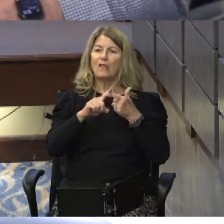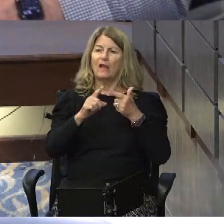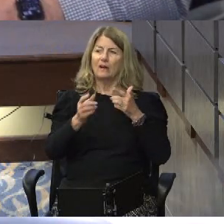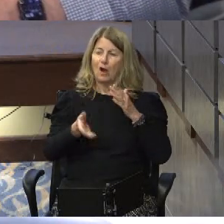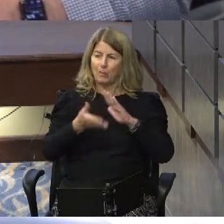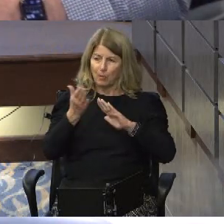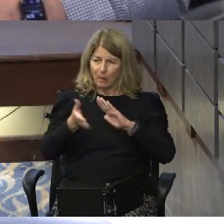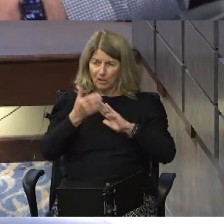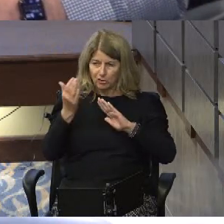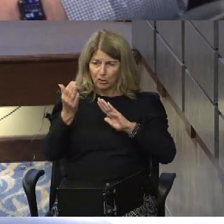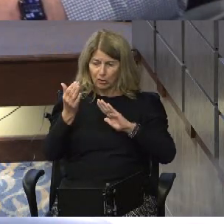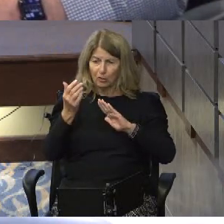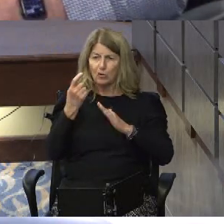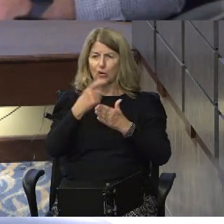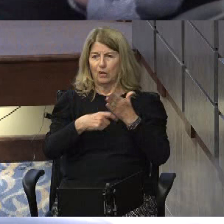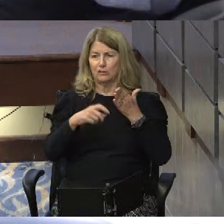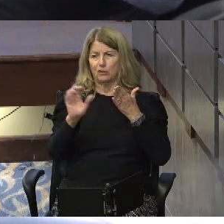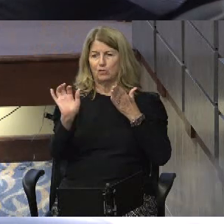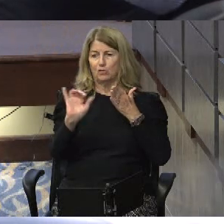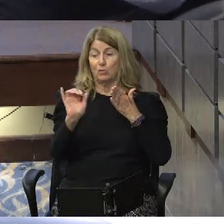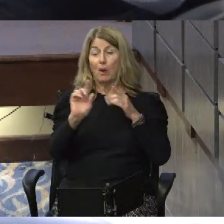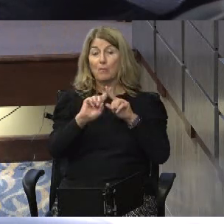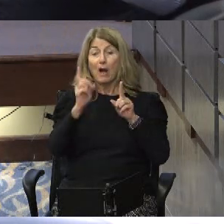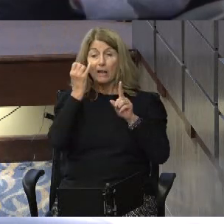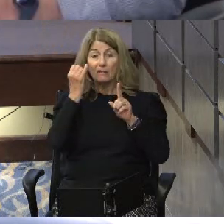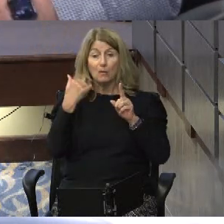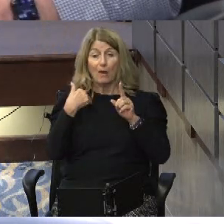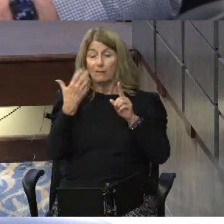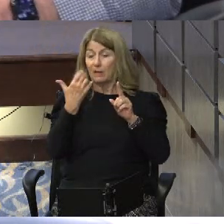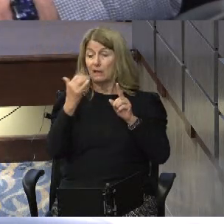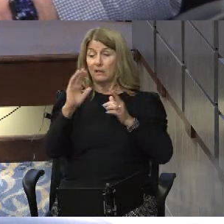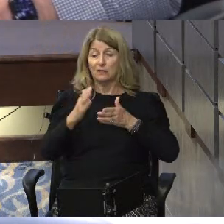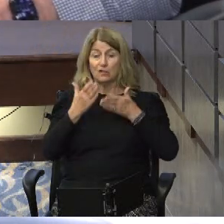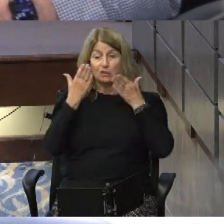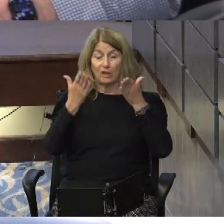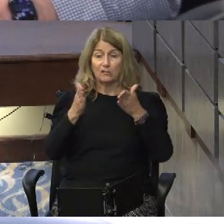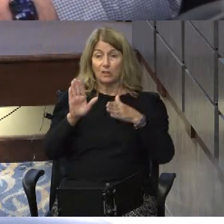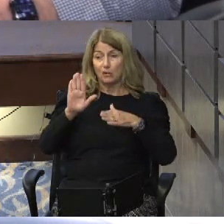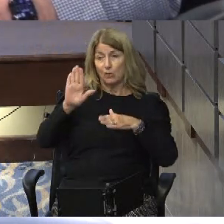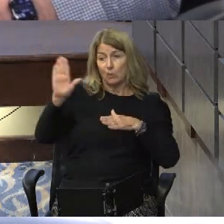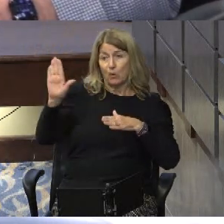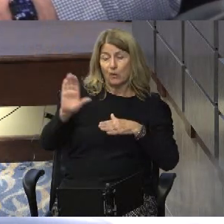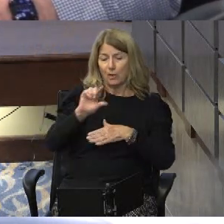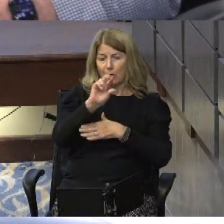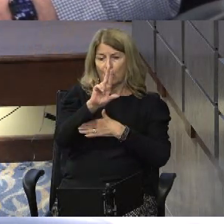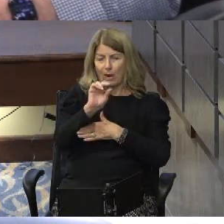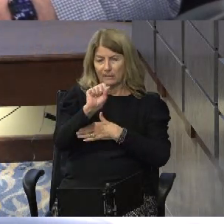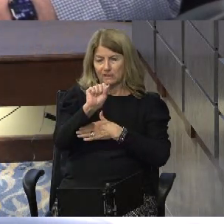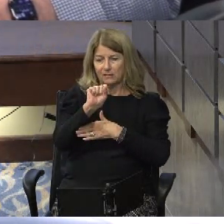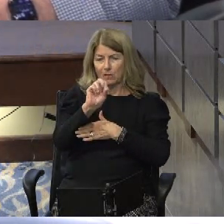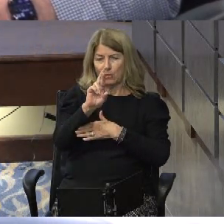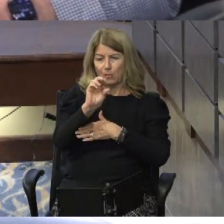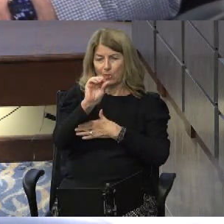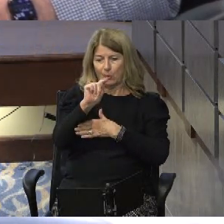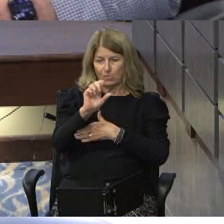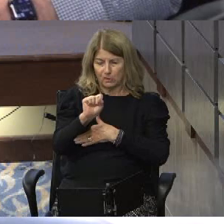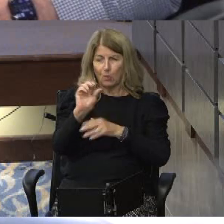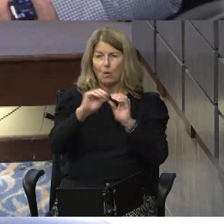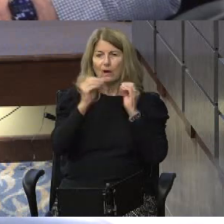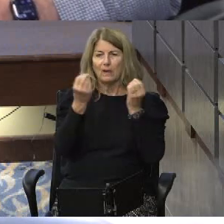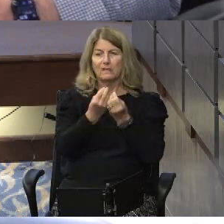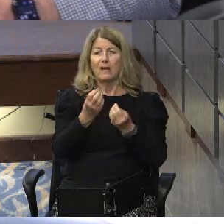budget as well. But if you've got any suggestions, you're the grassroots organizer, so please help